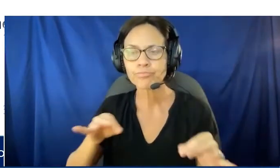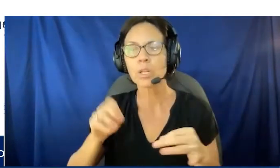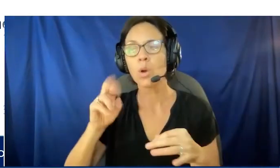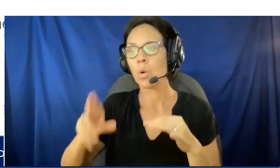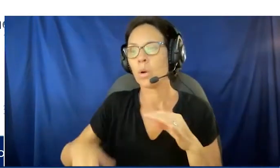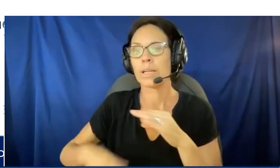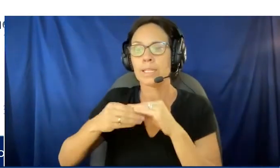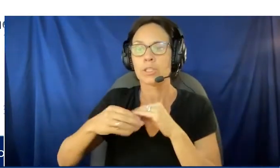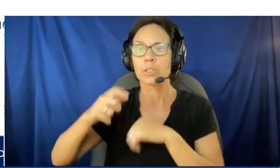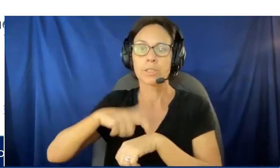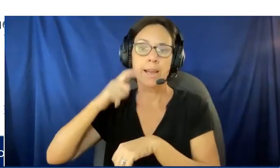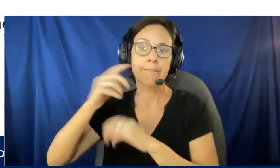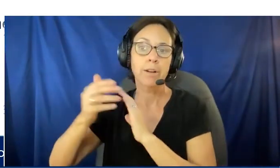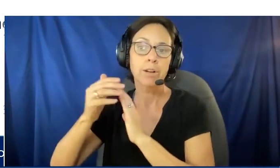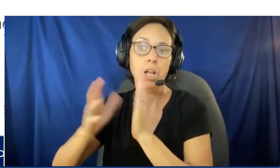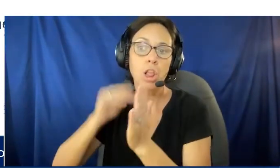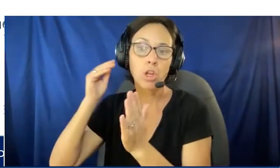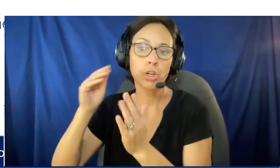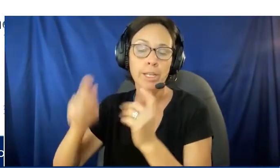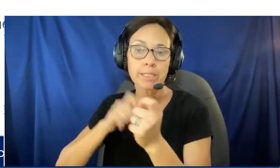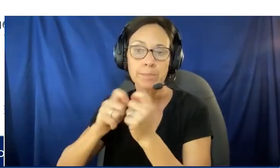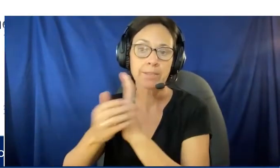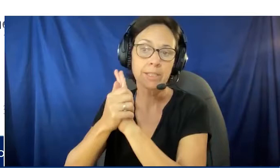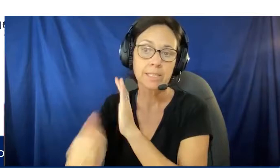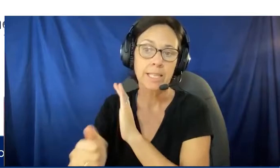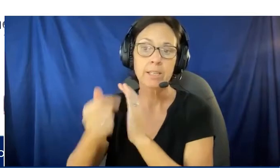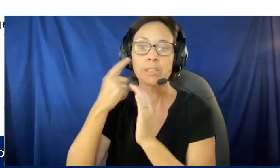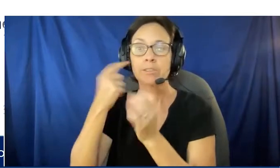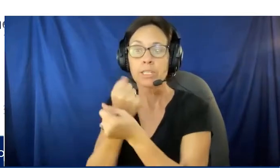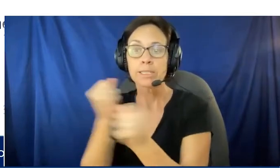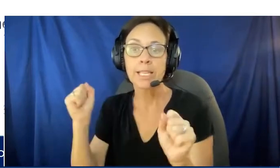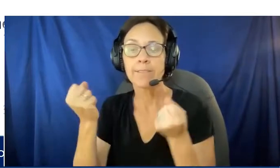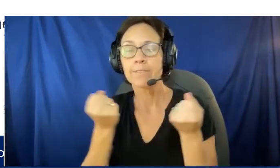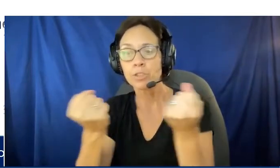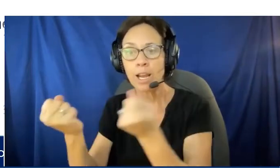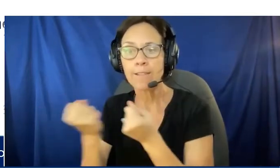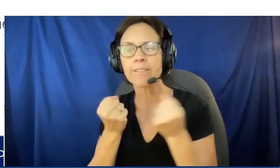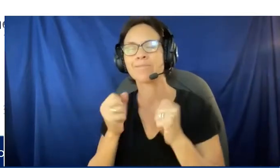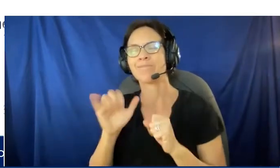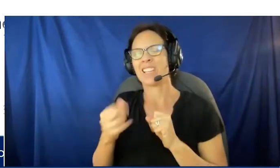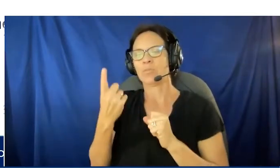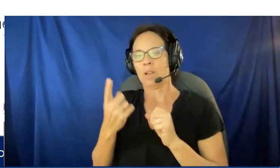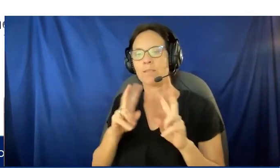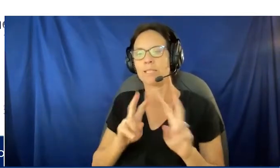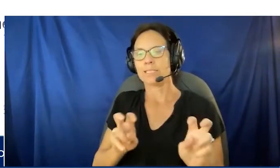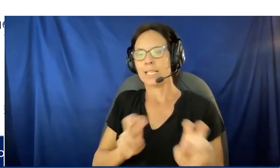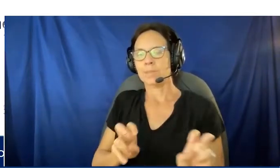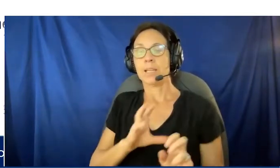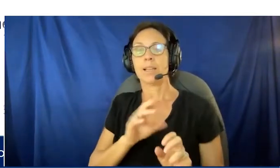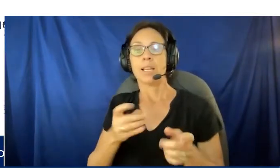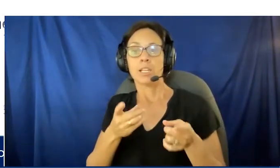learn the skill to be safe on the road? That's one thing, that assessment. And then during